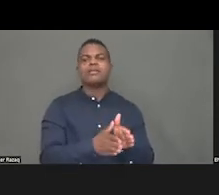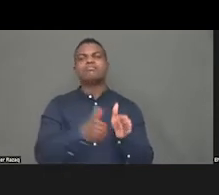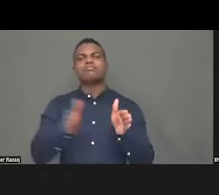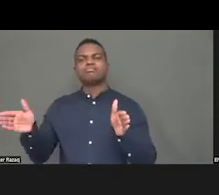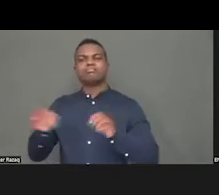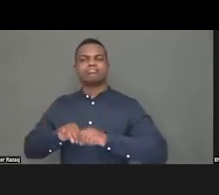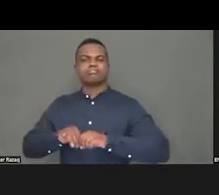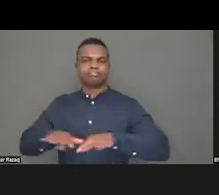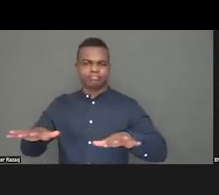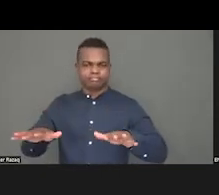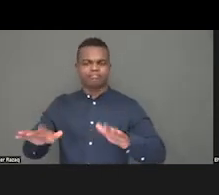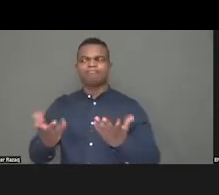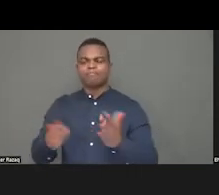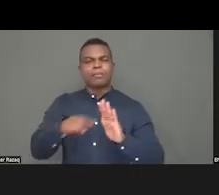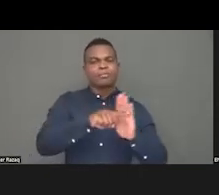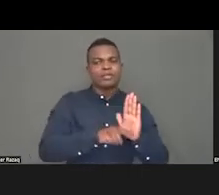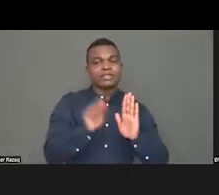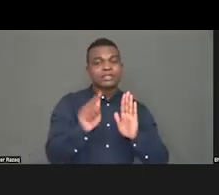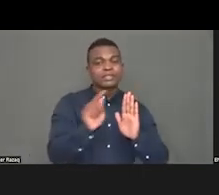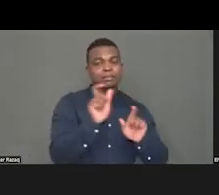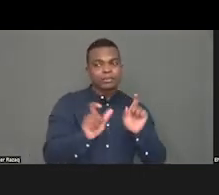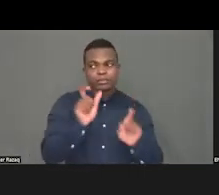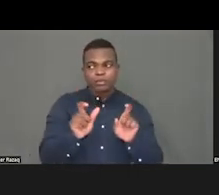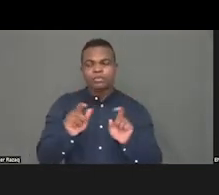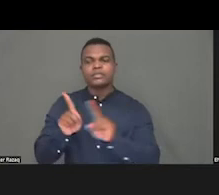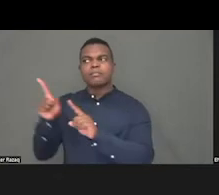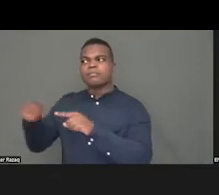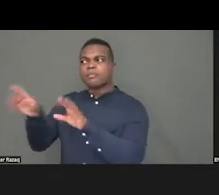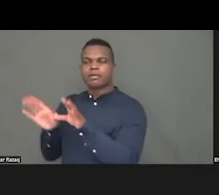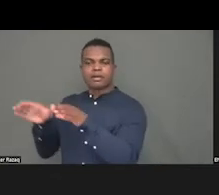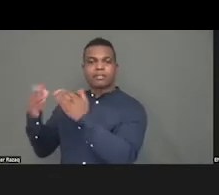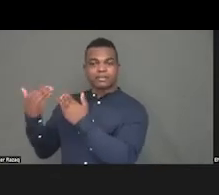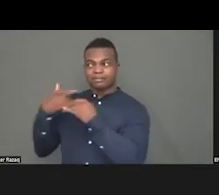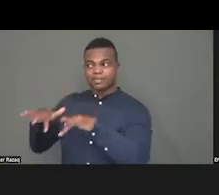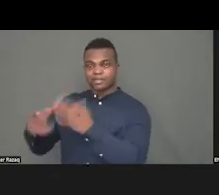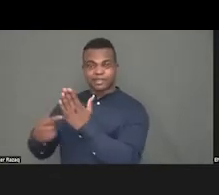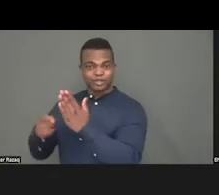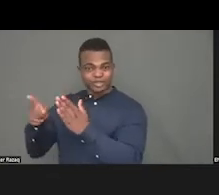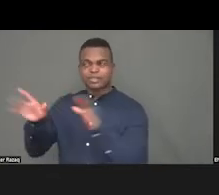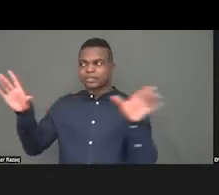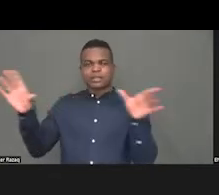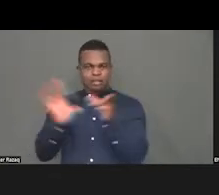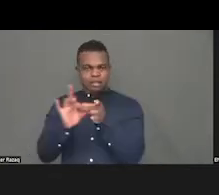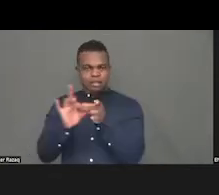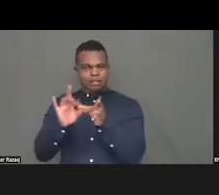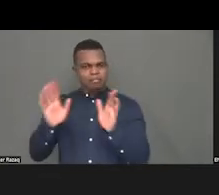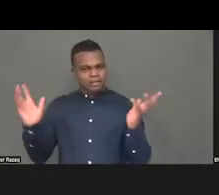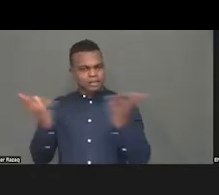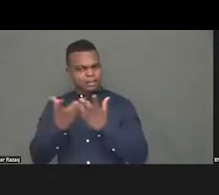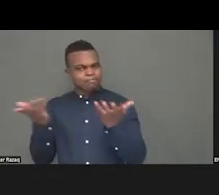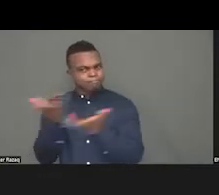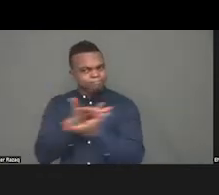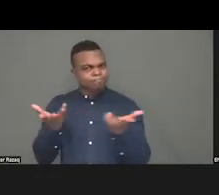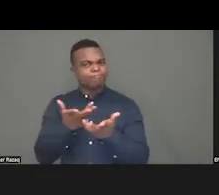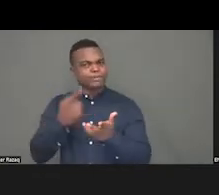to adopt inclusive procurement mechanisms, and we have to invest in local tools that align with country needs. Now, none of these efforts will be